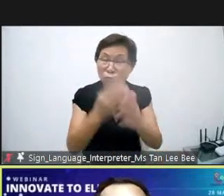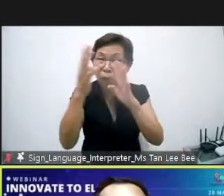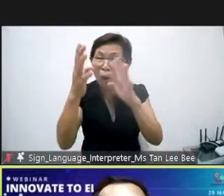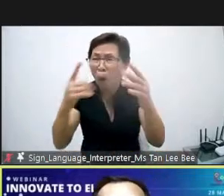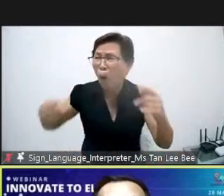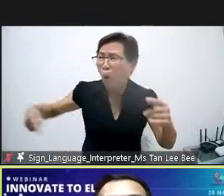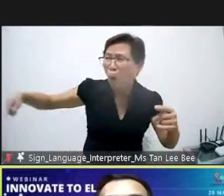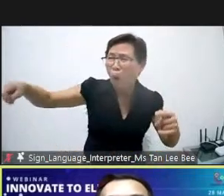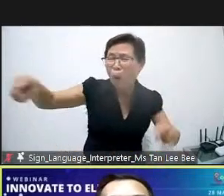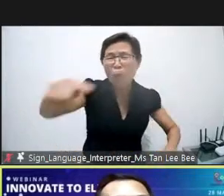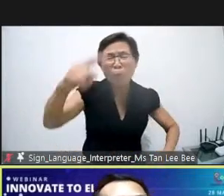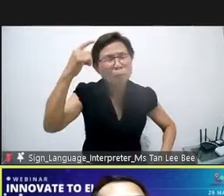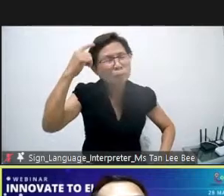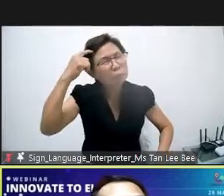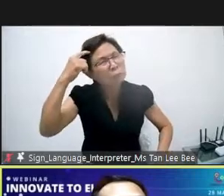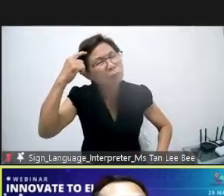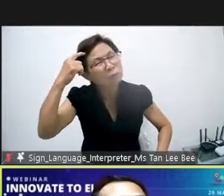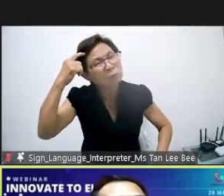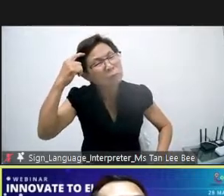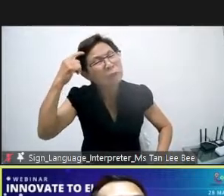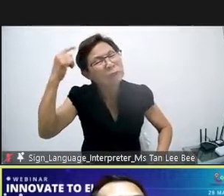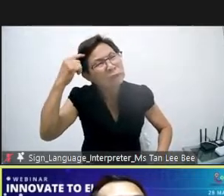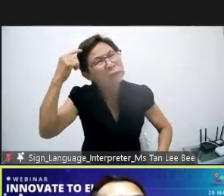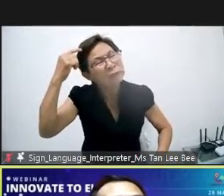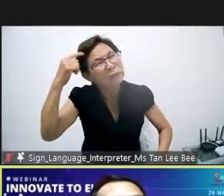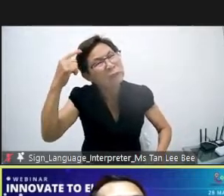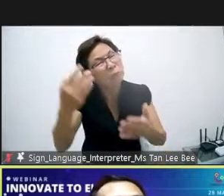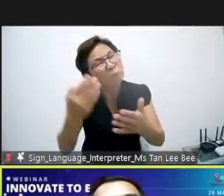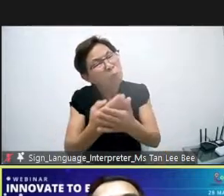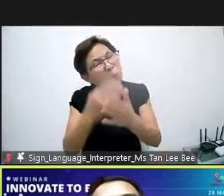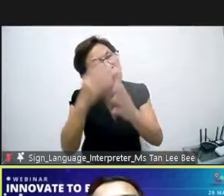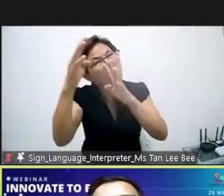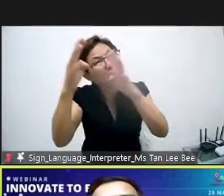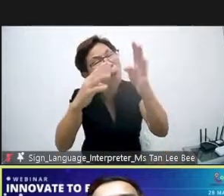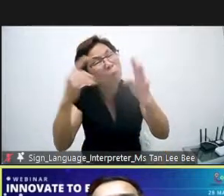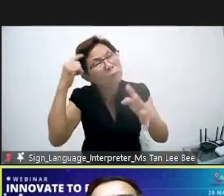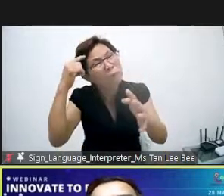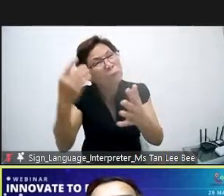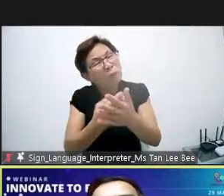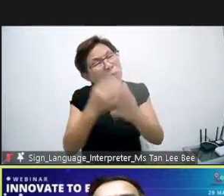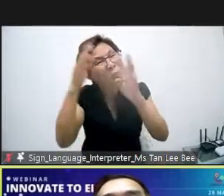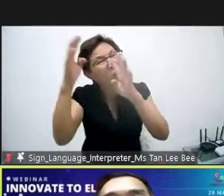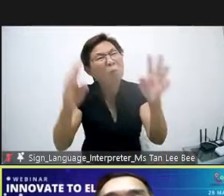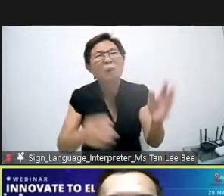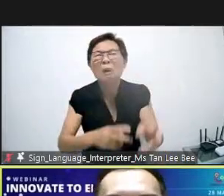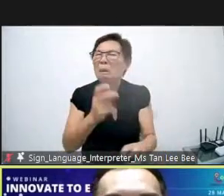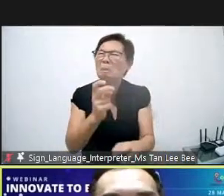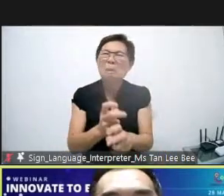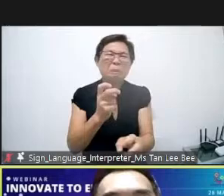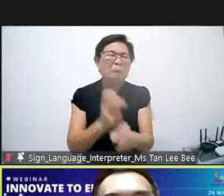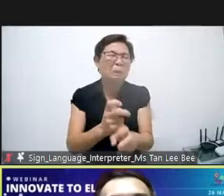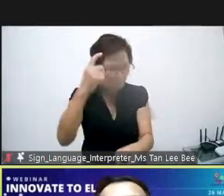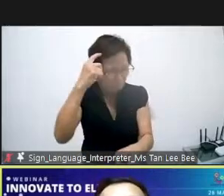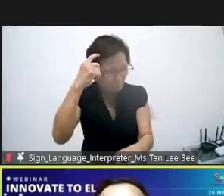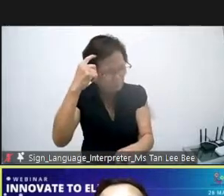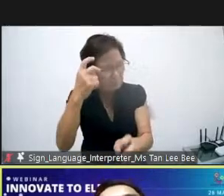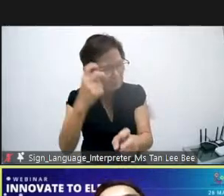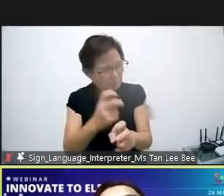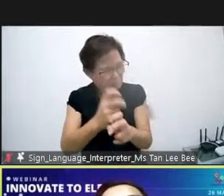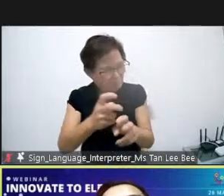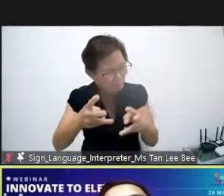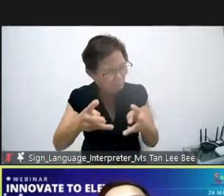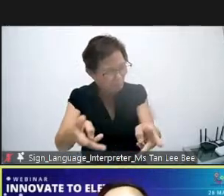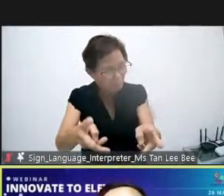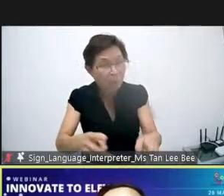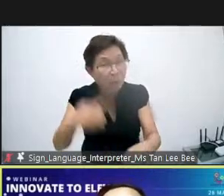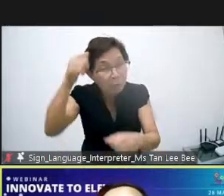have tendency to think innovation in very difficult ways. Okay, but please be